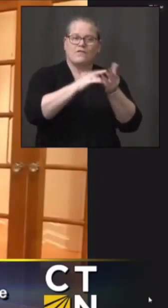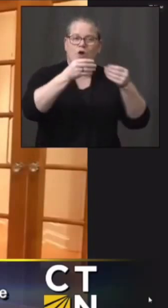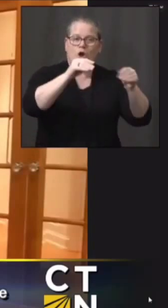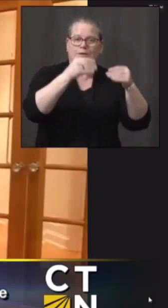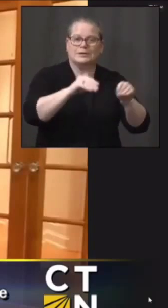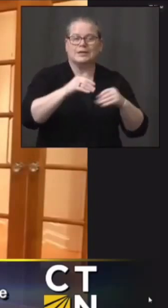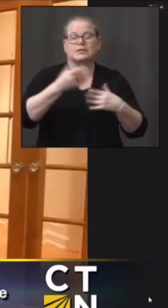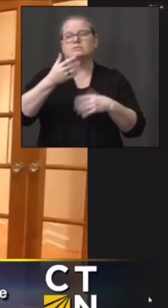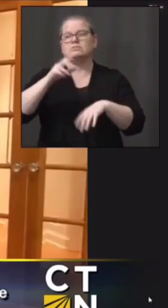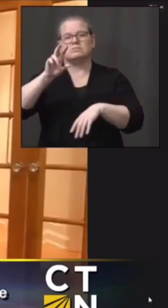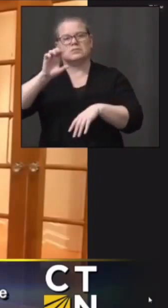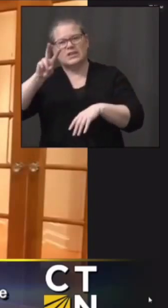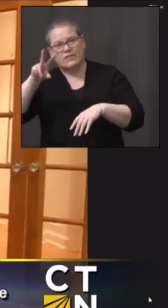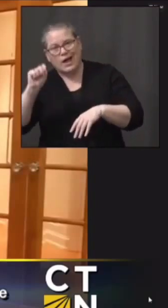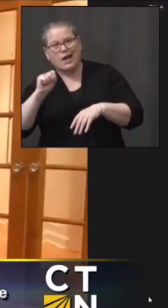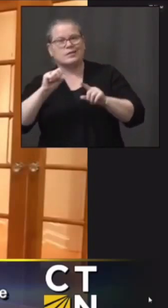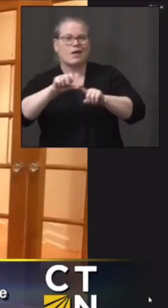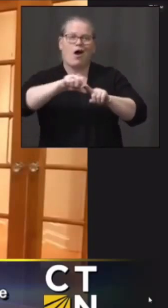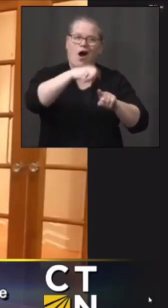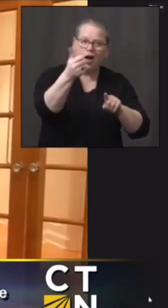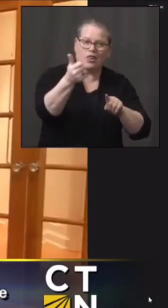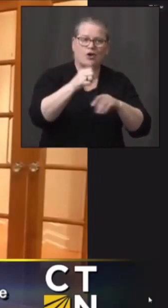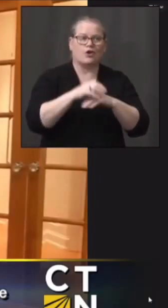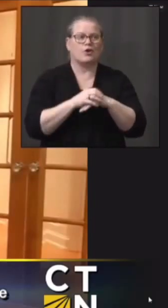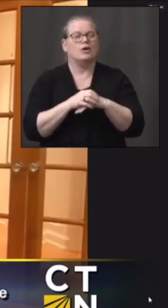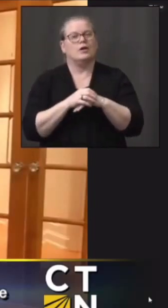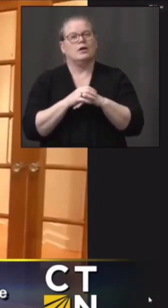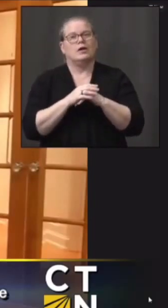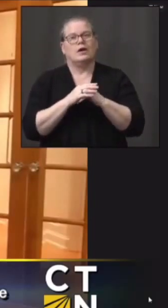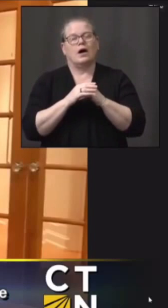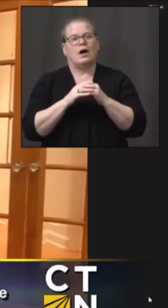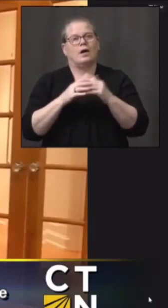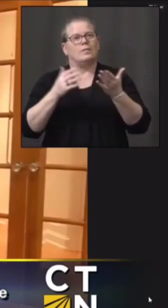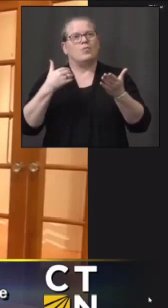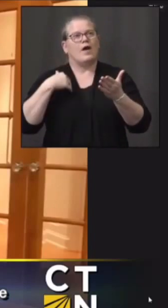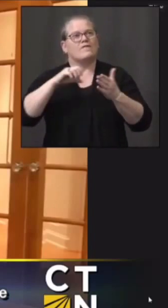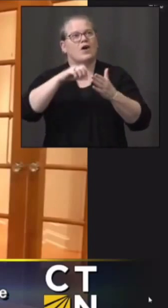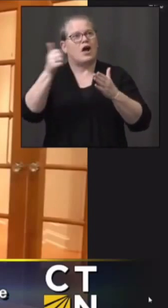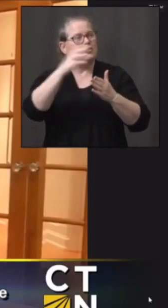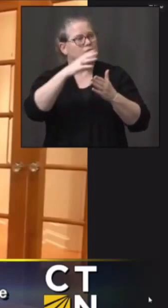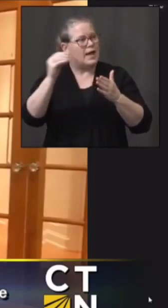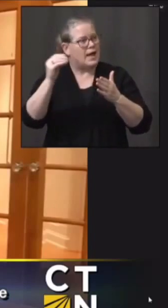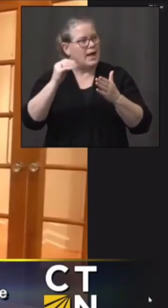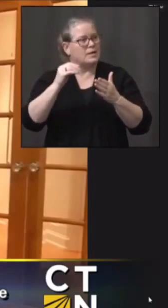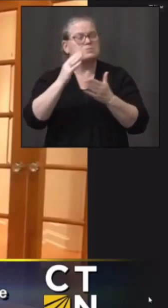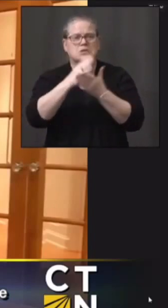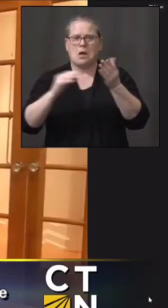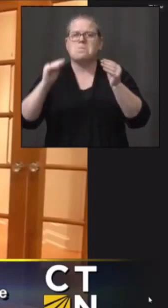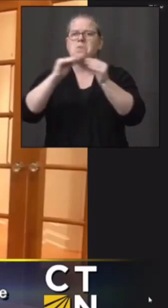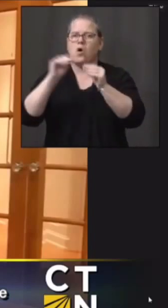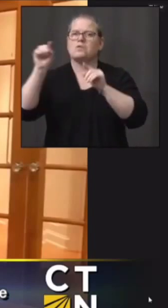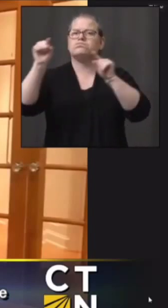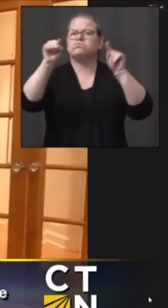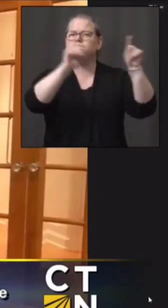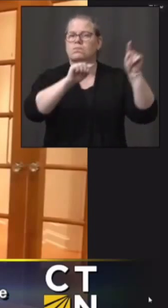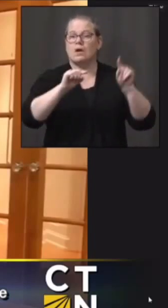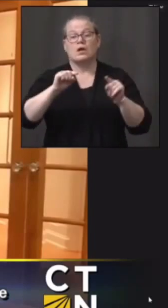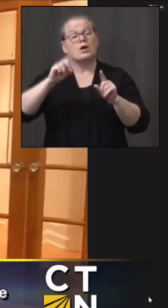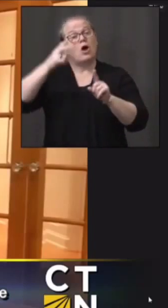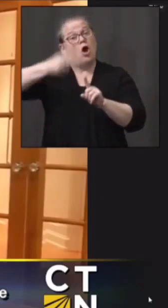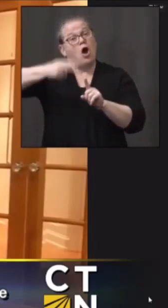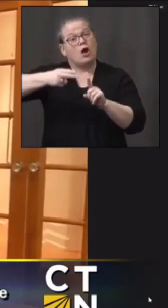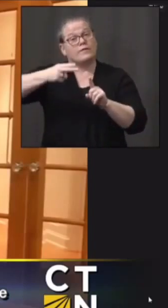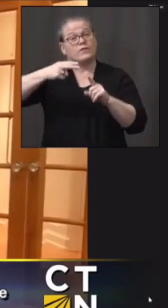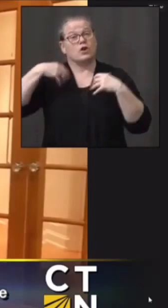under Commissioner Siegel's guidance, have been authorized, and more. You're seeing some of our larger healthcare systems as